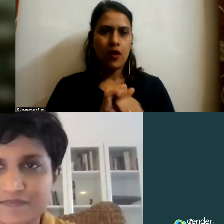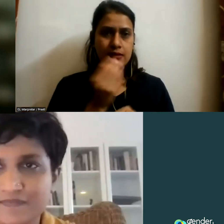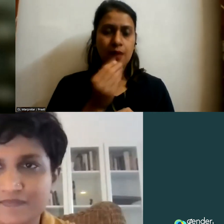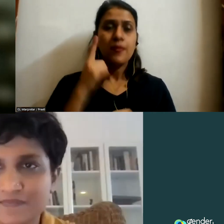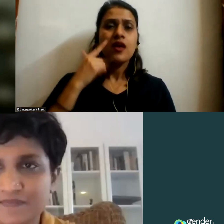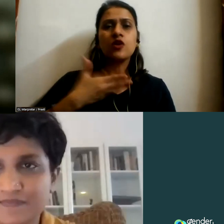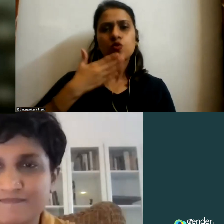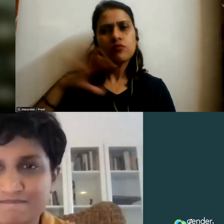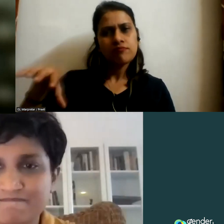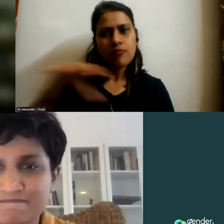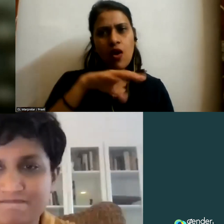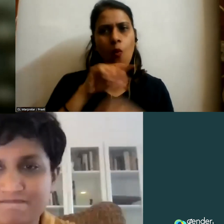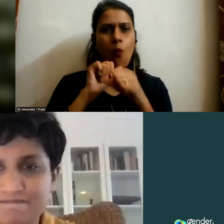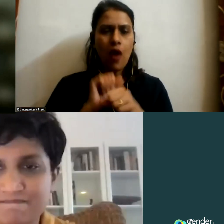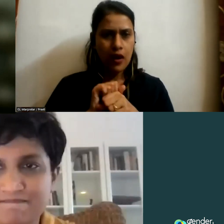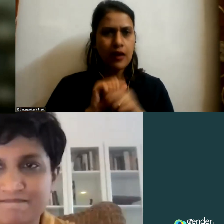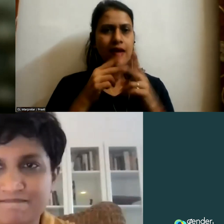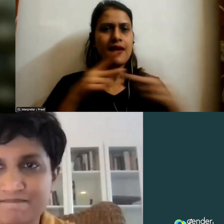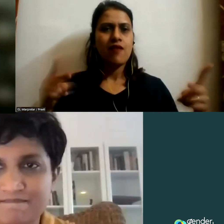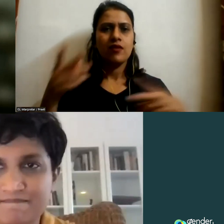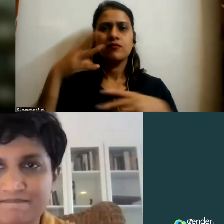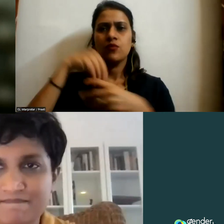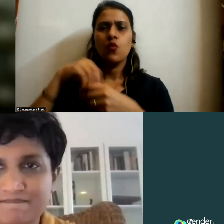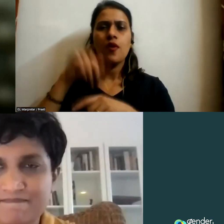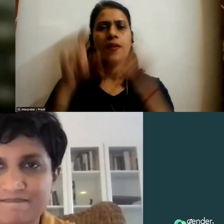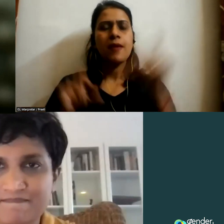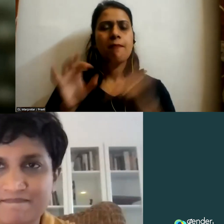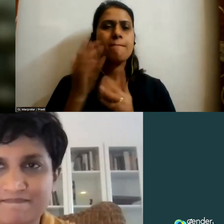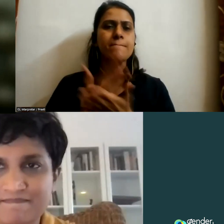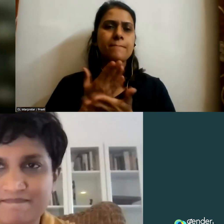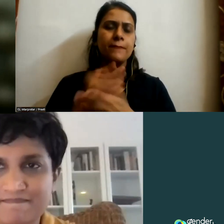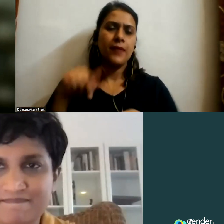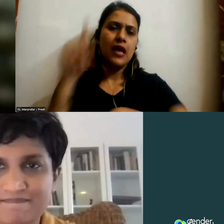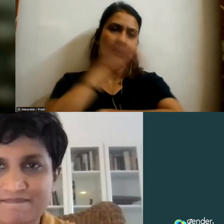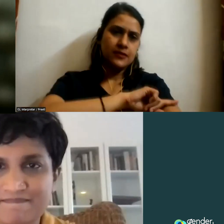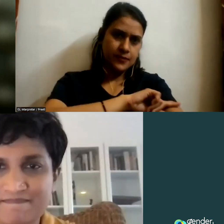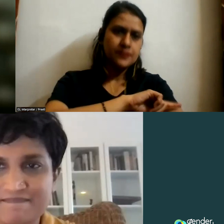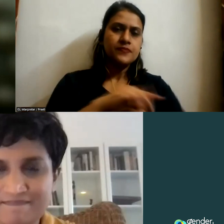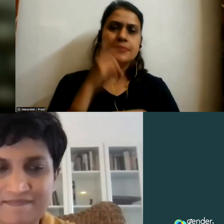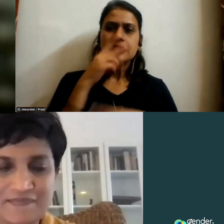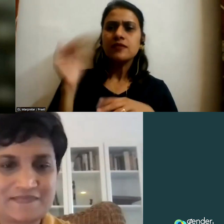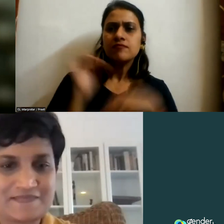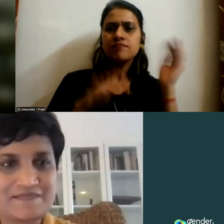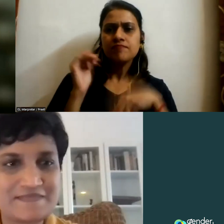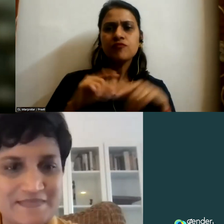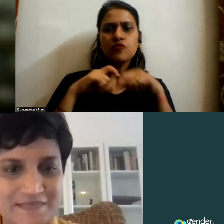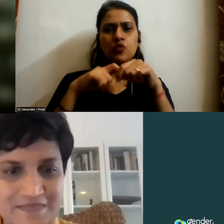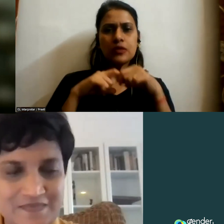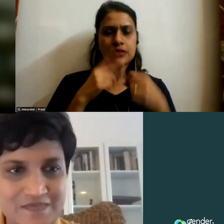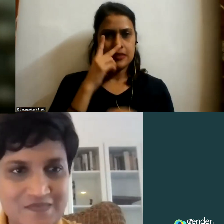for a while. Some of them from Gujarat, many of them that had come here were from Gujarat. So